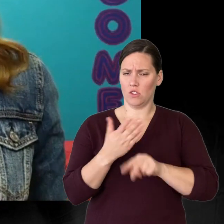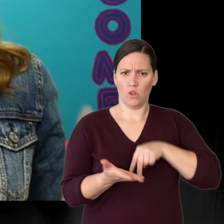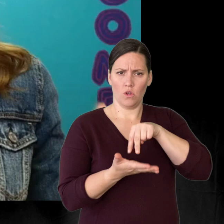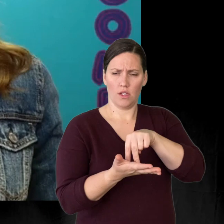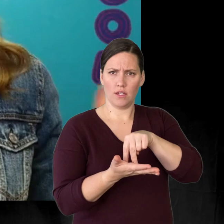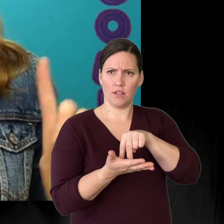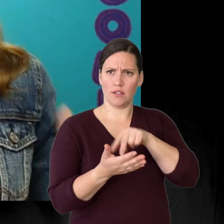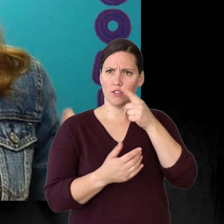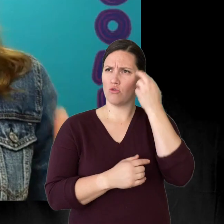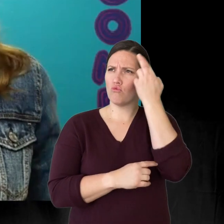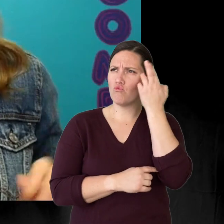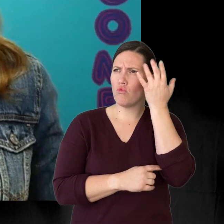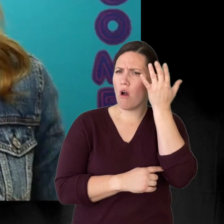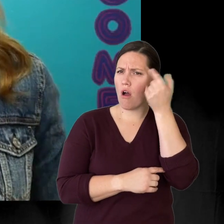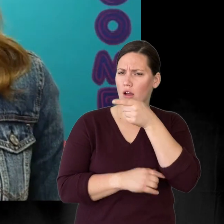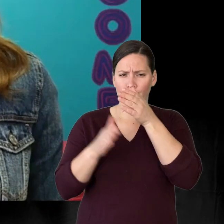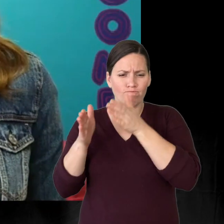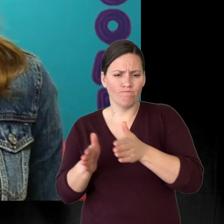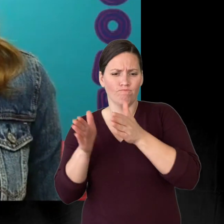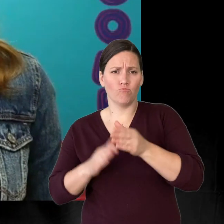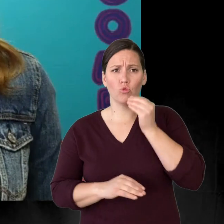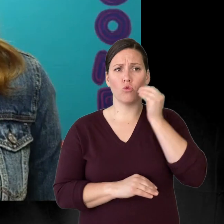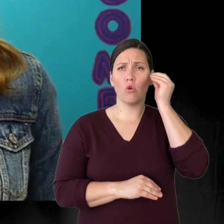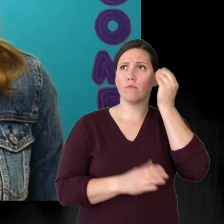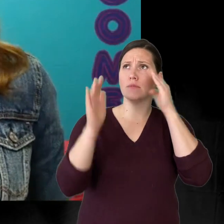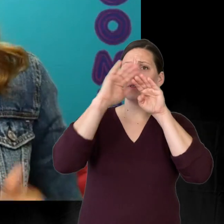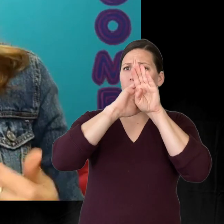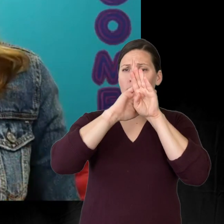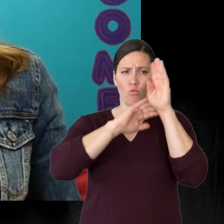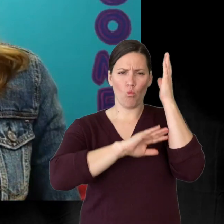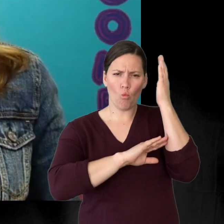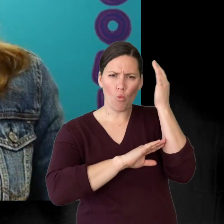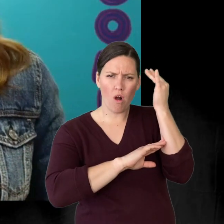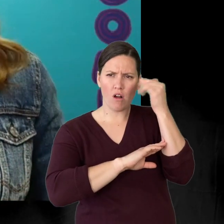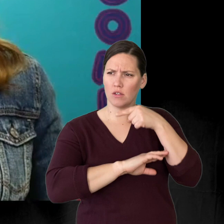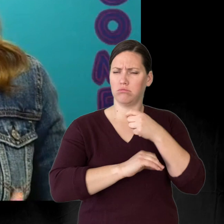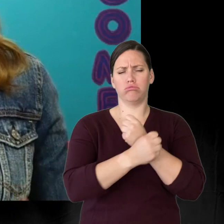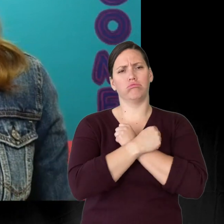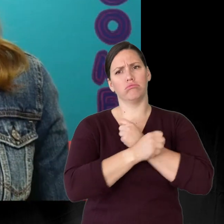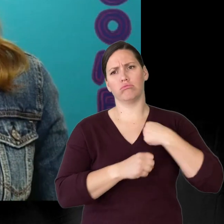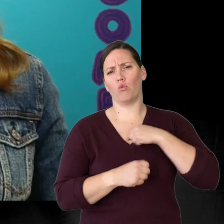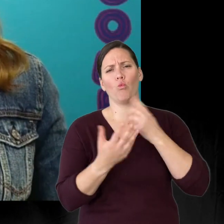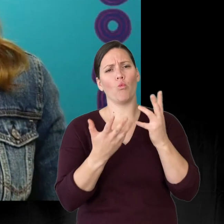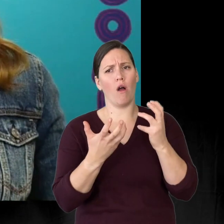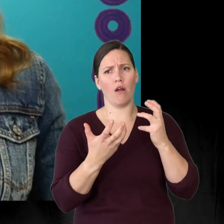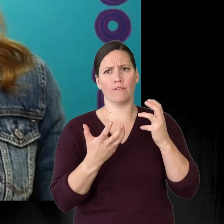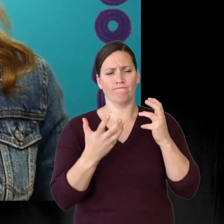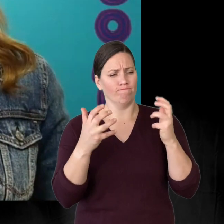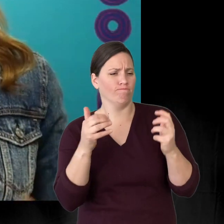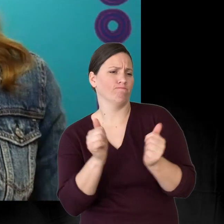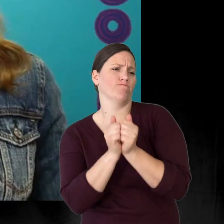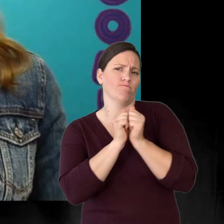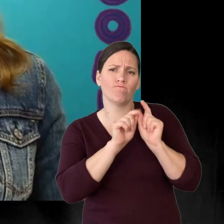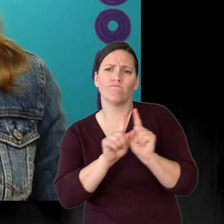resurrection, the fact that he is right now preparing a home for us in heaven because he loves us and he wants to be with us. You